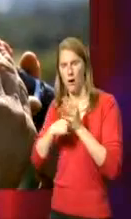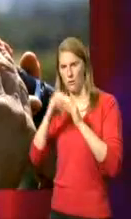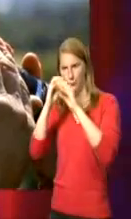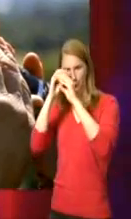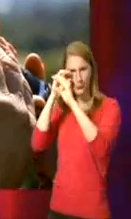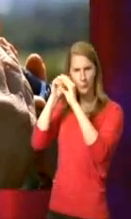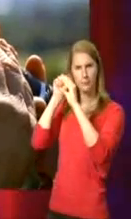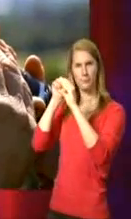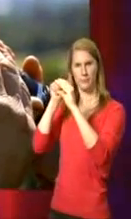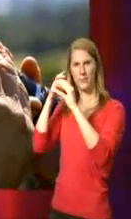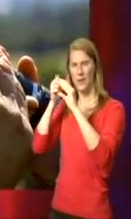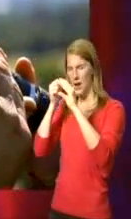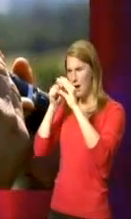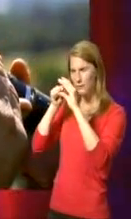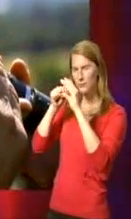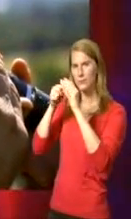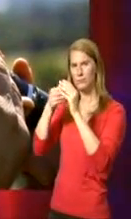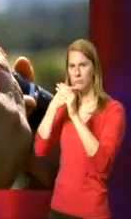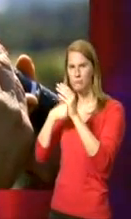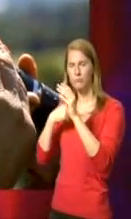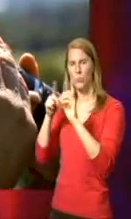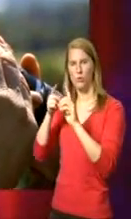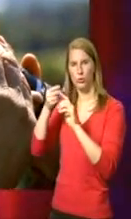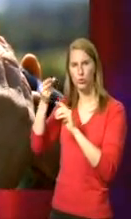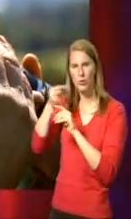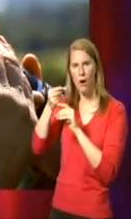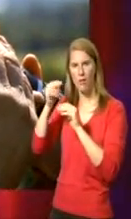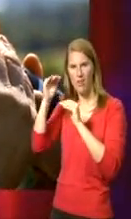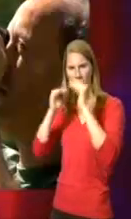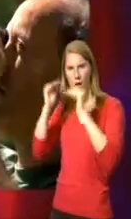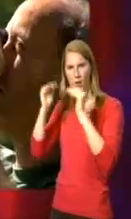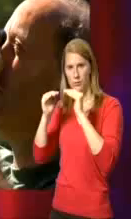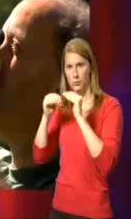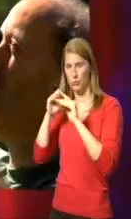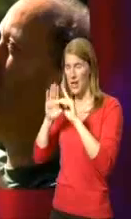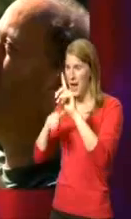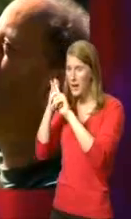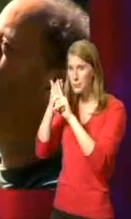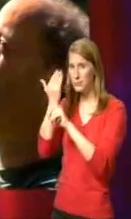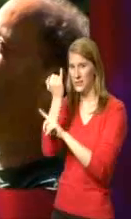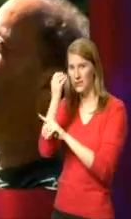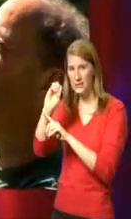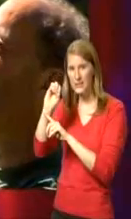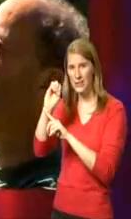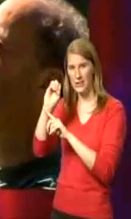his scale. Higher than that, and the grapes will be already ripe. Ooh.